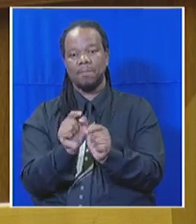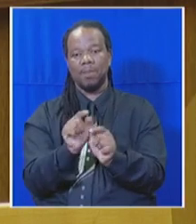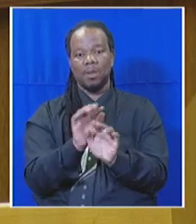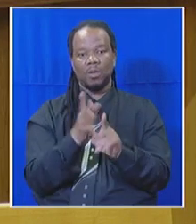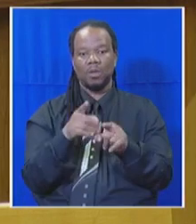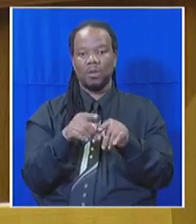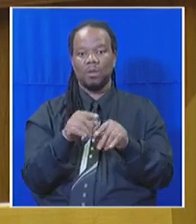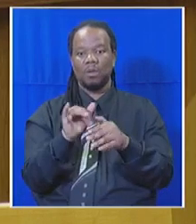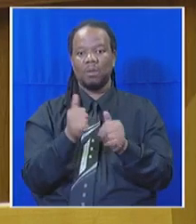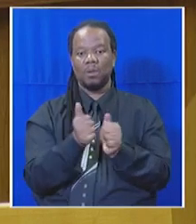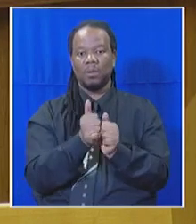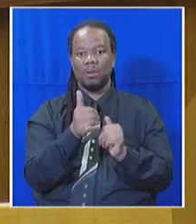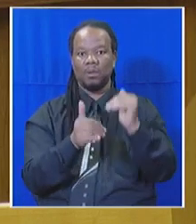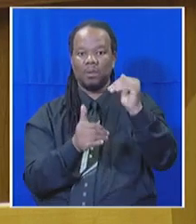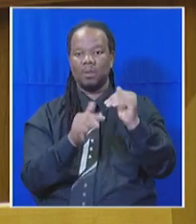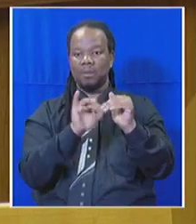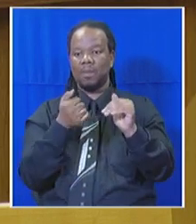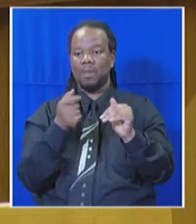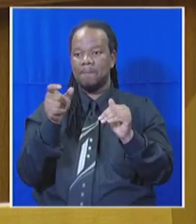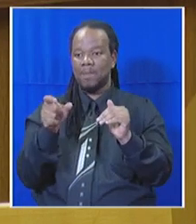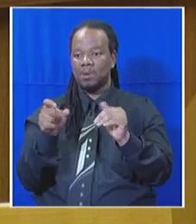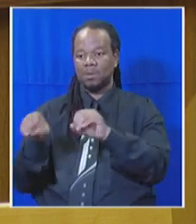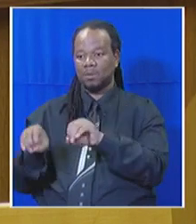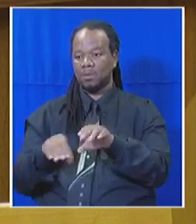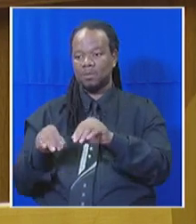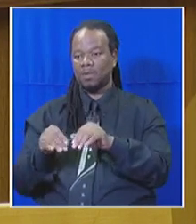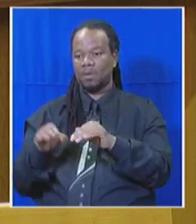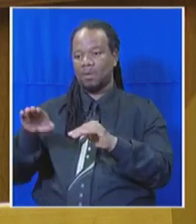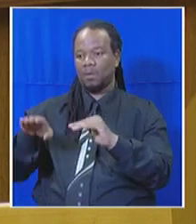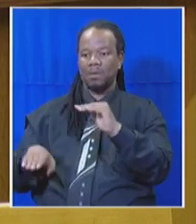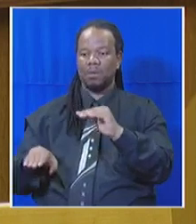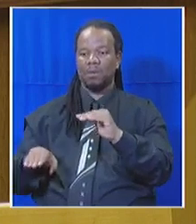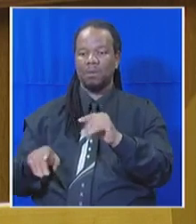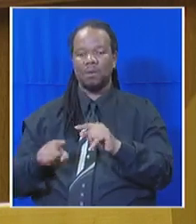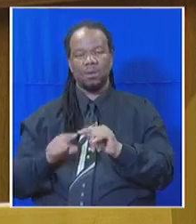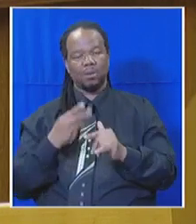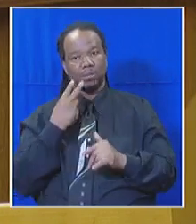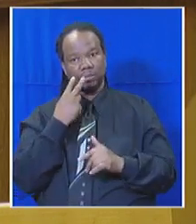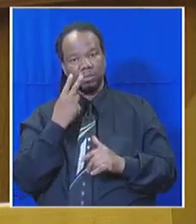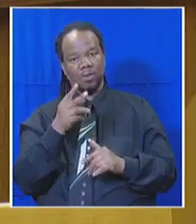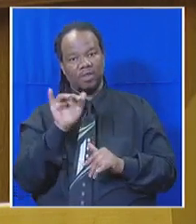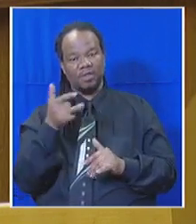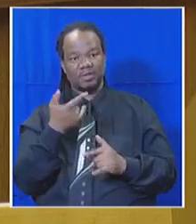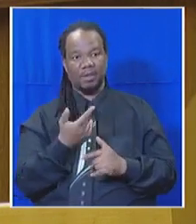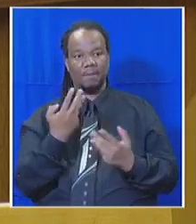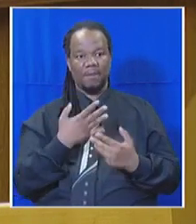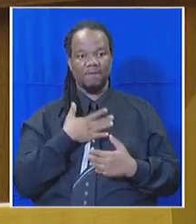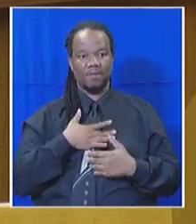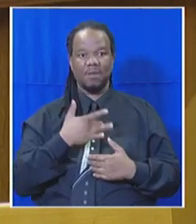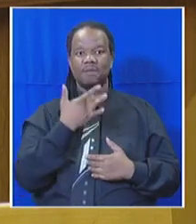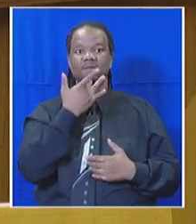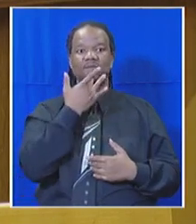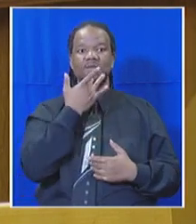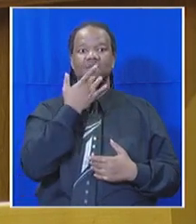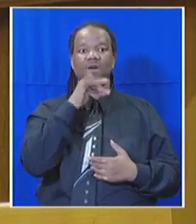crime. And that creates the impression that the law favors the criminals and not the victims